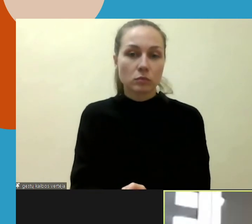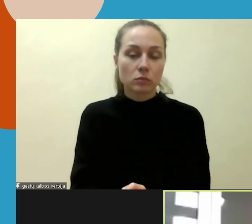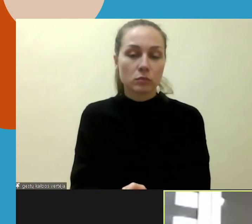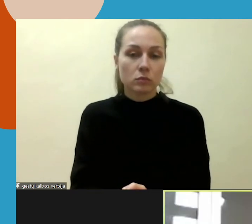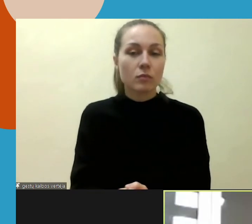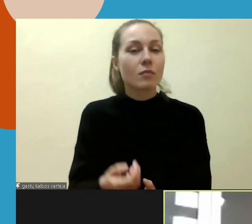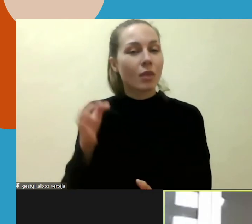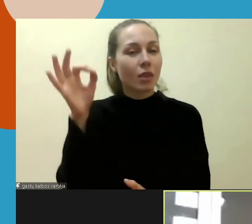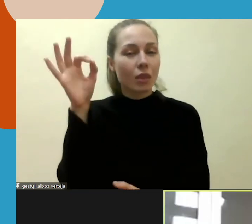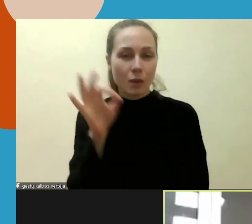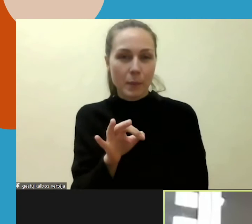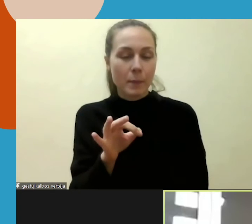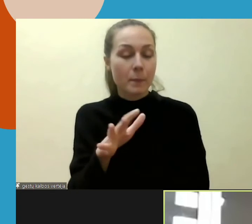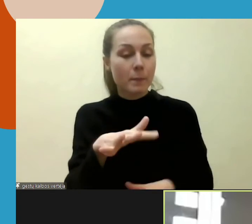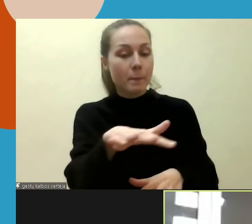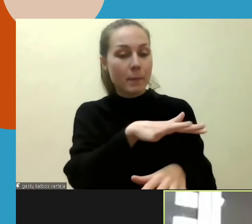complaints that they have?